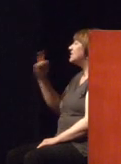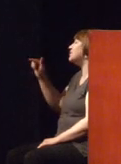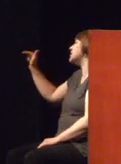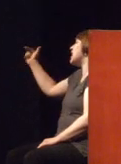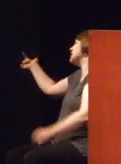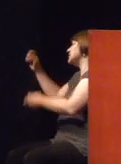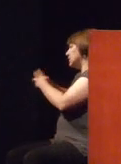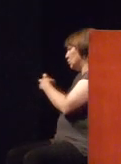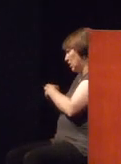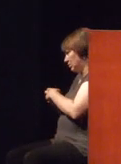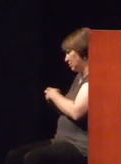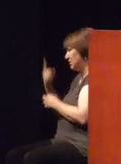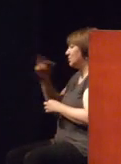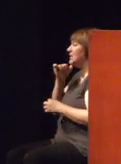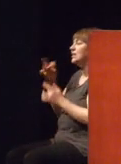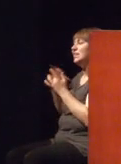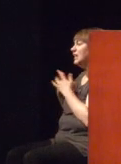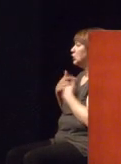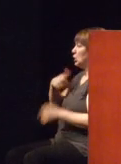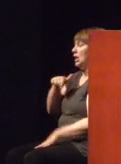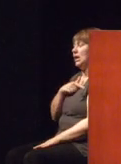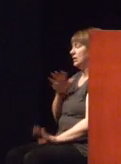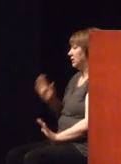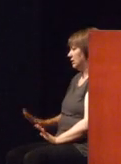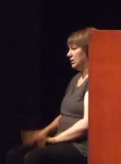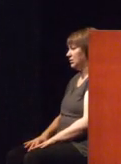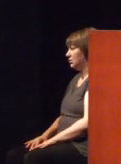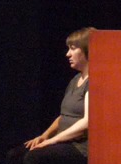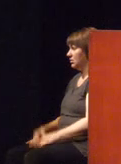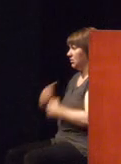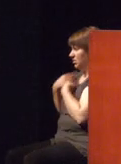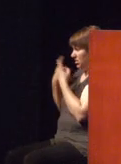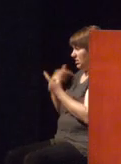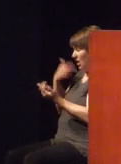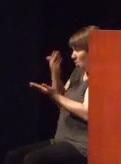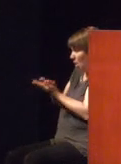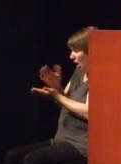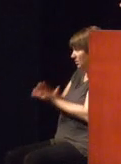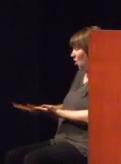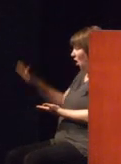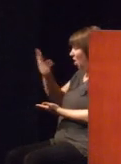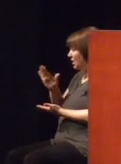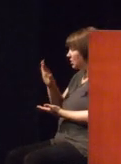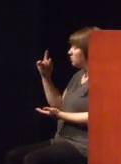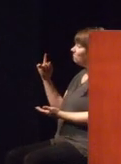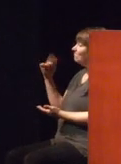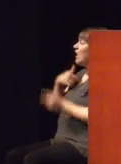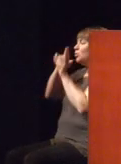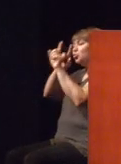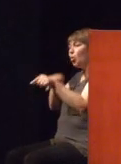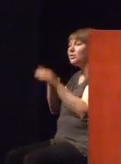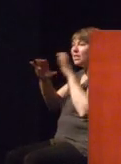and something that doesn't concern us. And so it wasn't until I got to college and somebody, you know, I was going to these